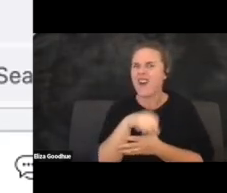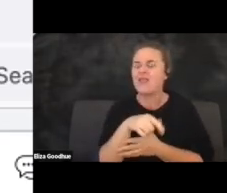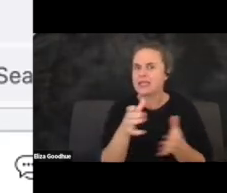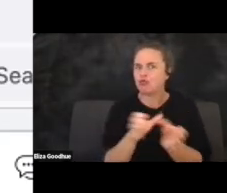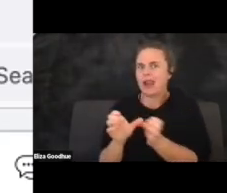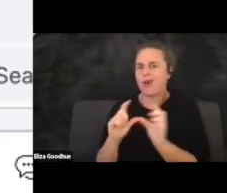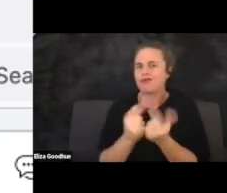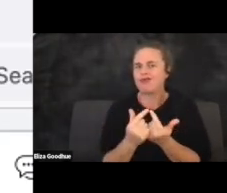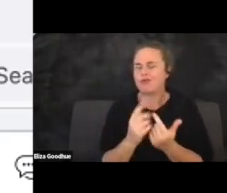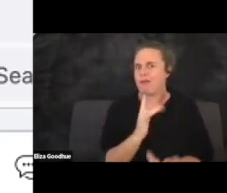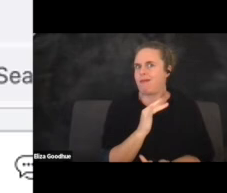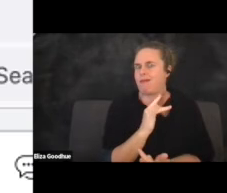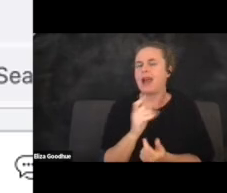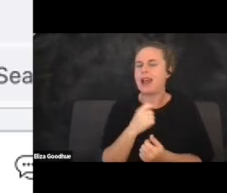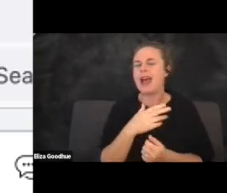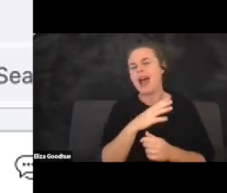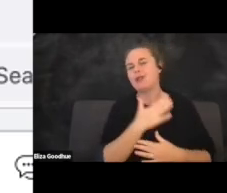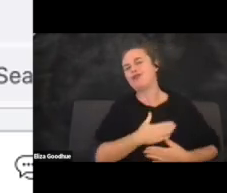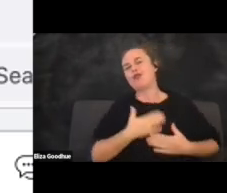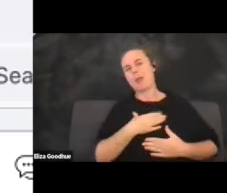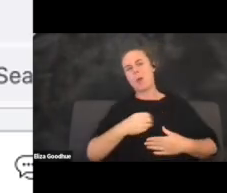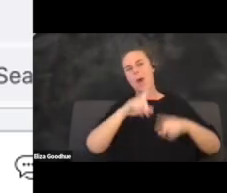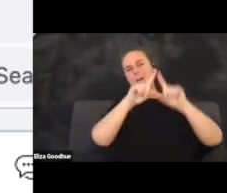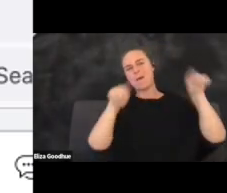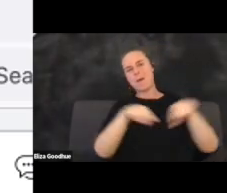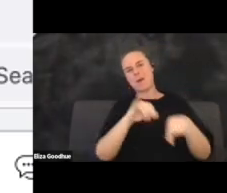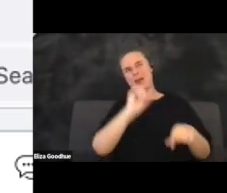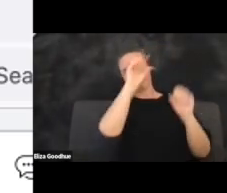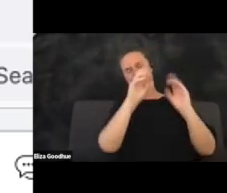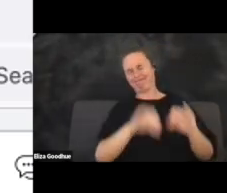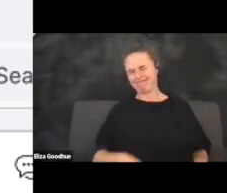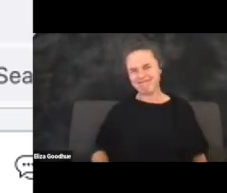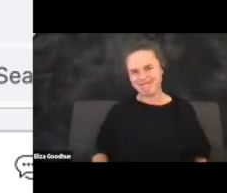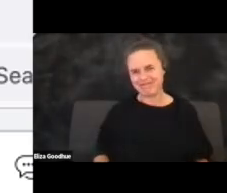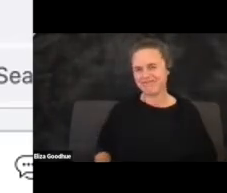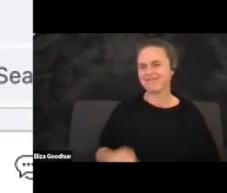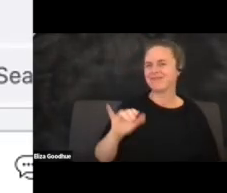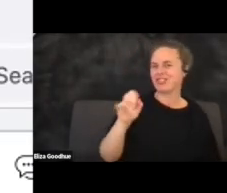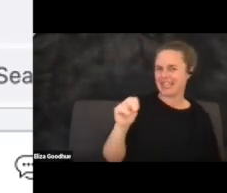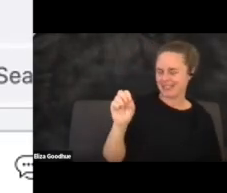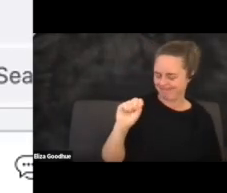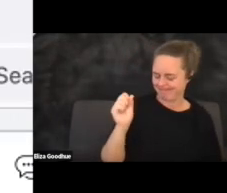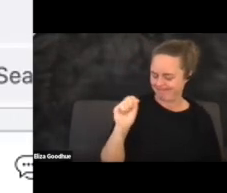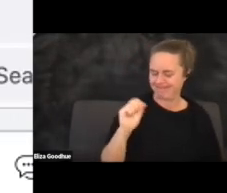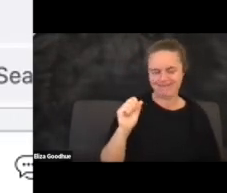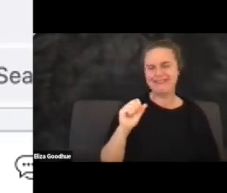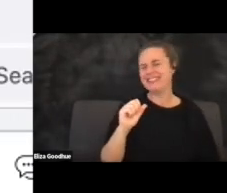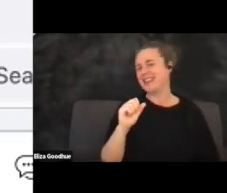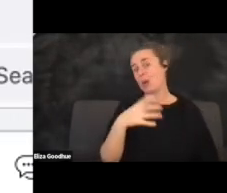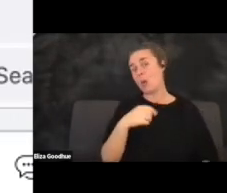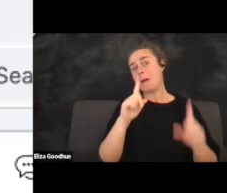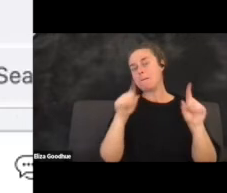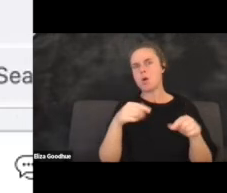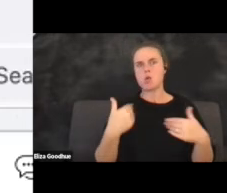and had a lot of fun with the whiteboard. I know. The whiteboard is, well, it's